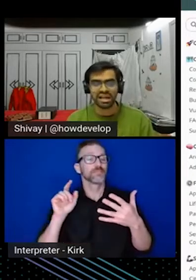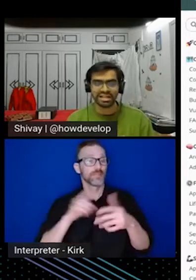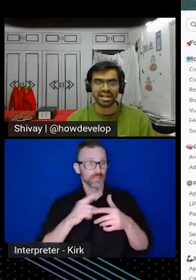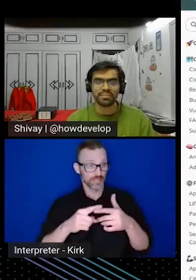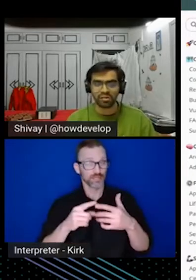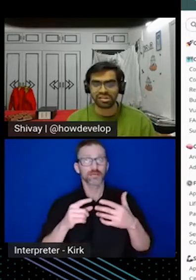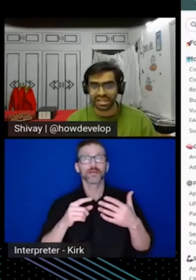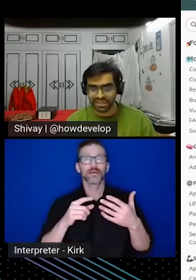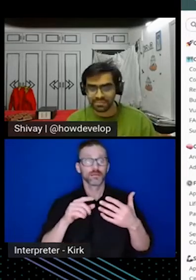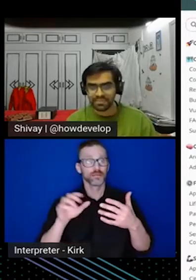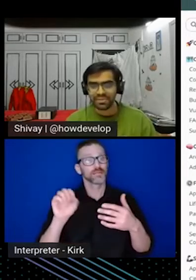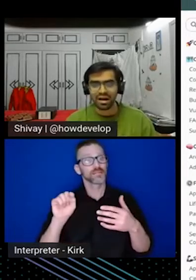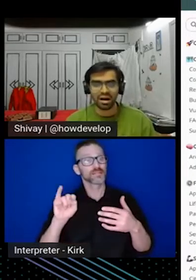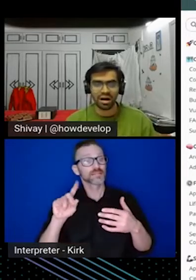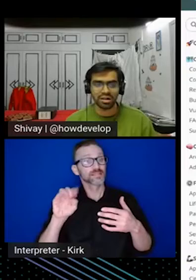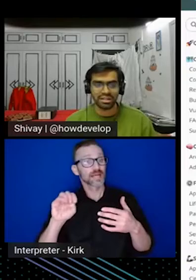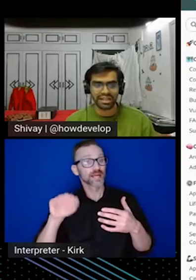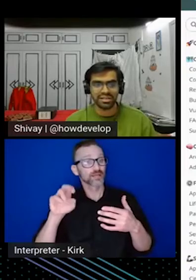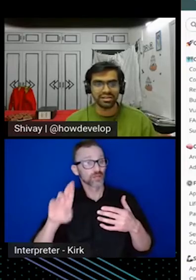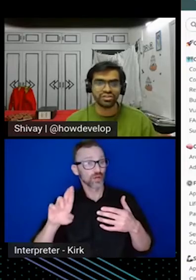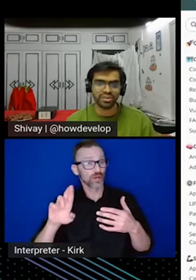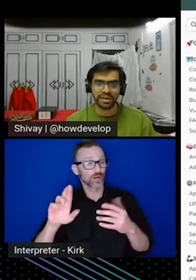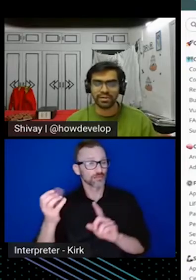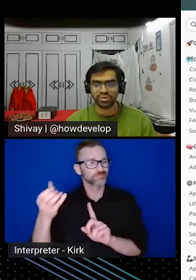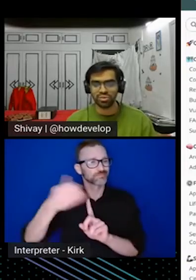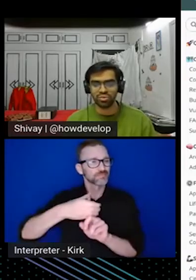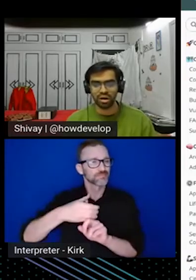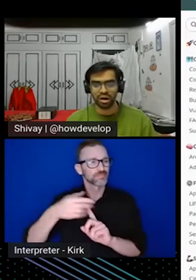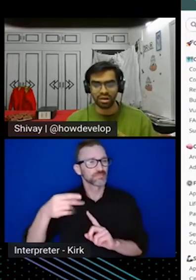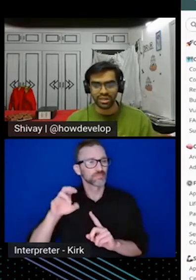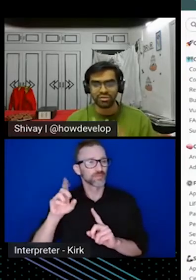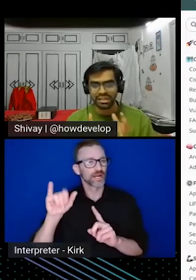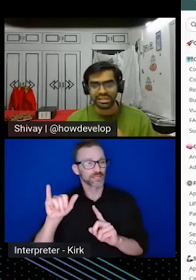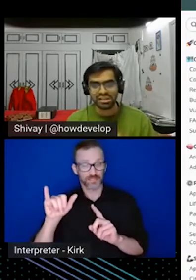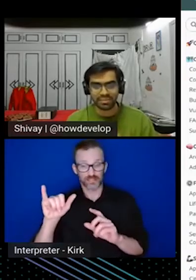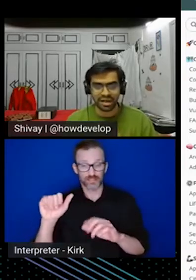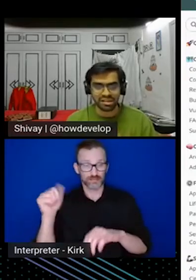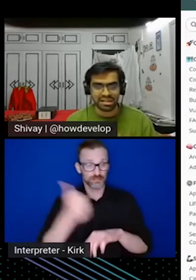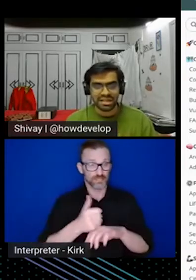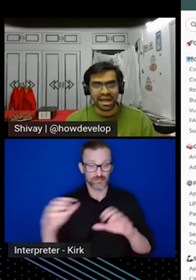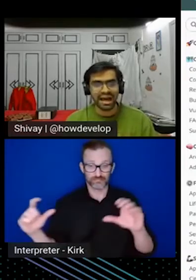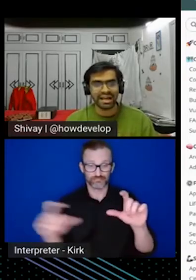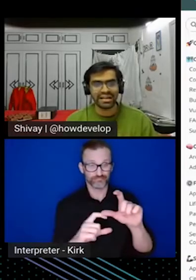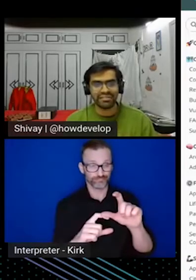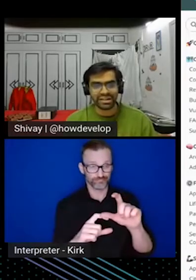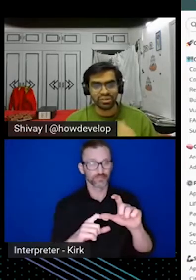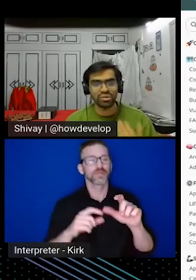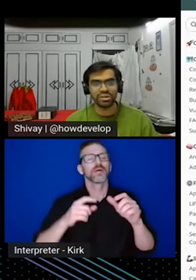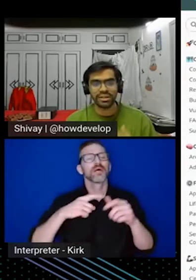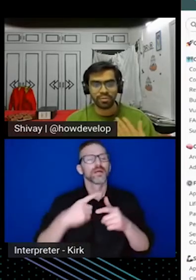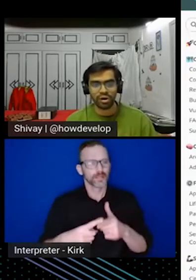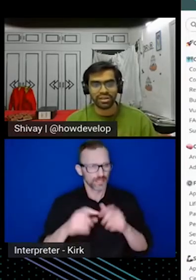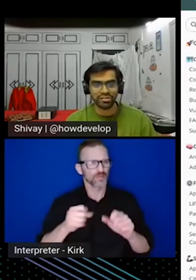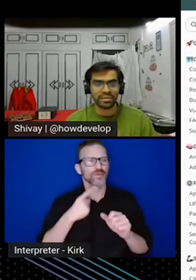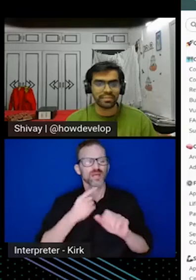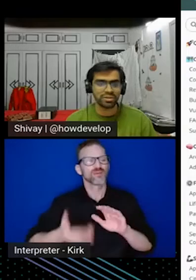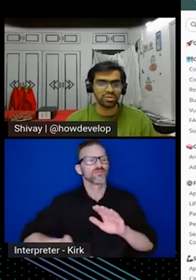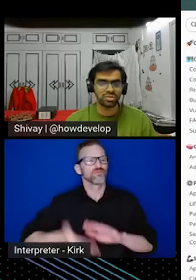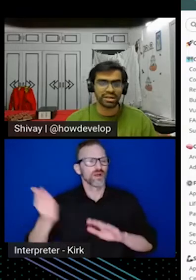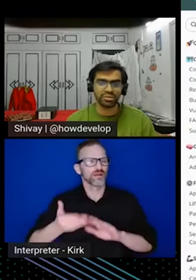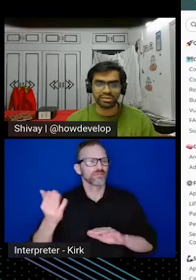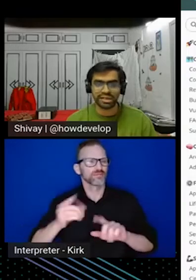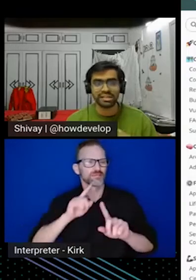this sidecar proxy set up, then you should be able to run these commands. And when you deploy, you will be